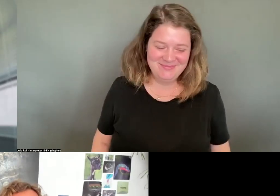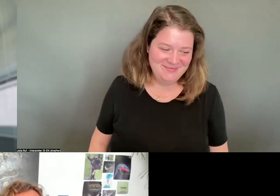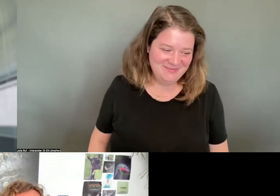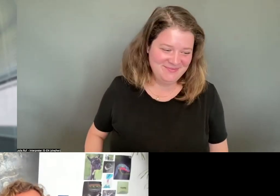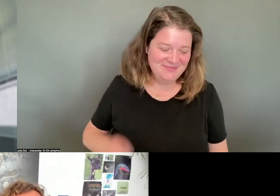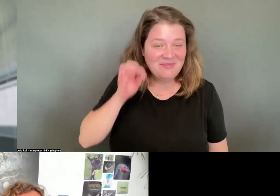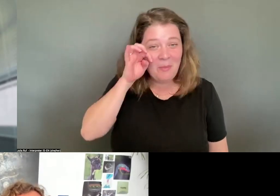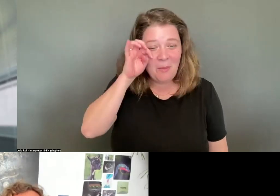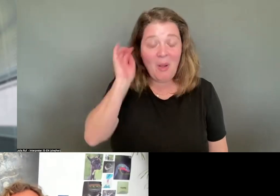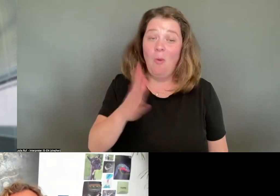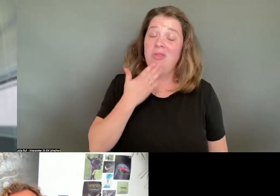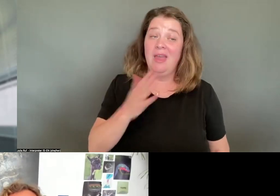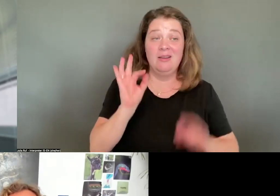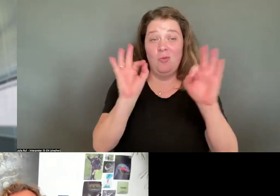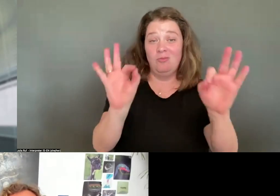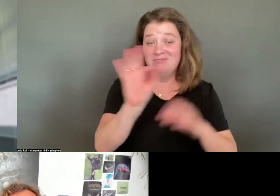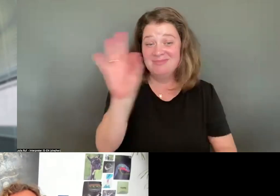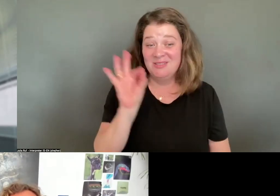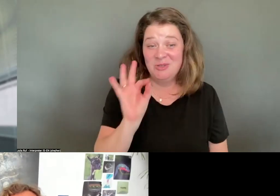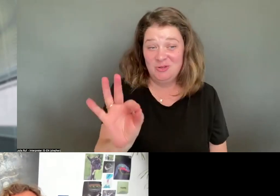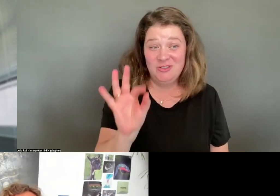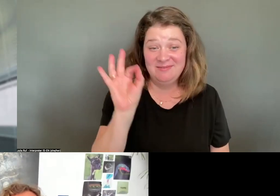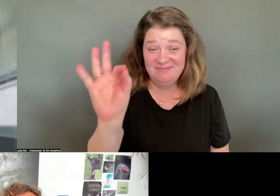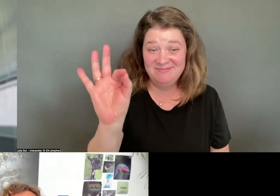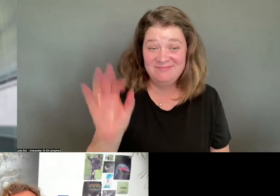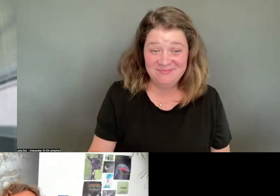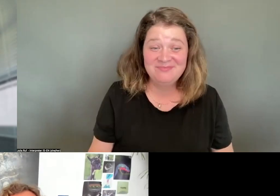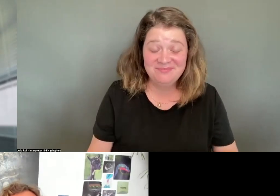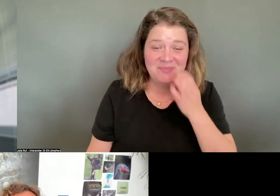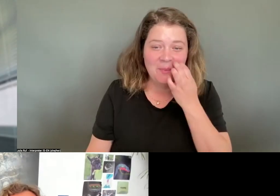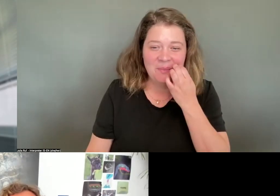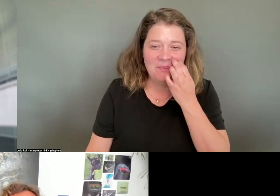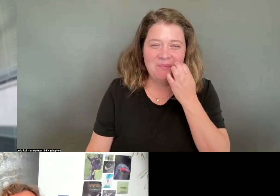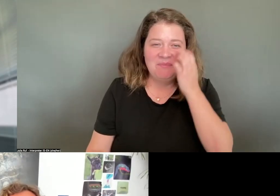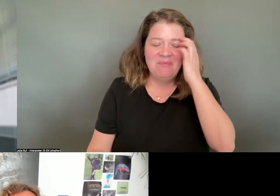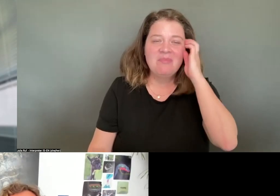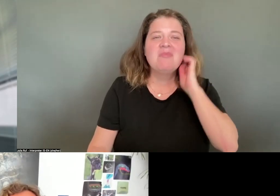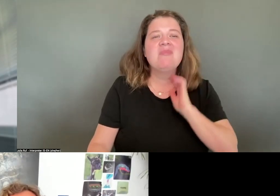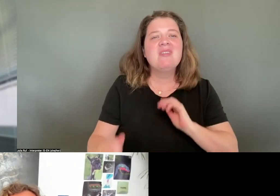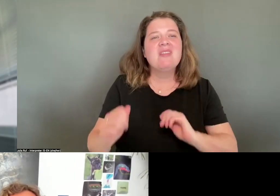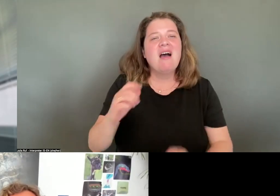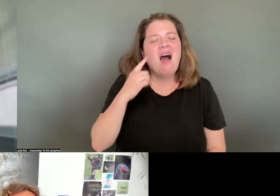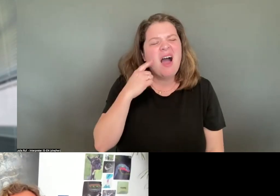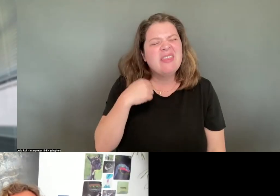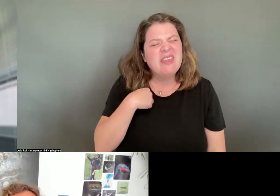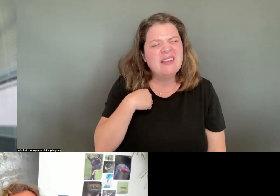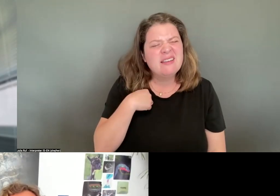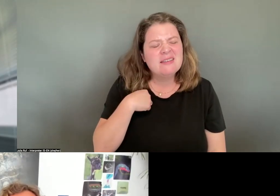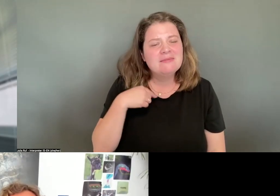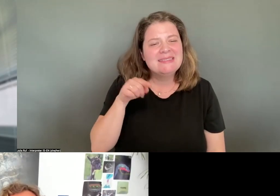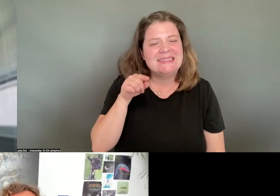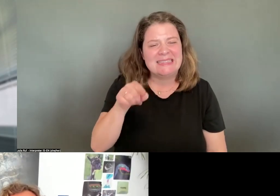Yes, thank you. That's a great question. I think it really is, in this study, it's about